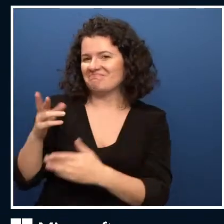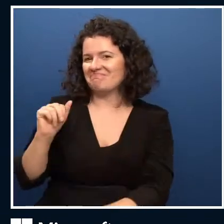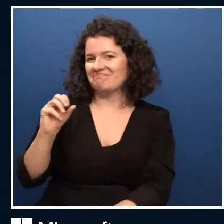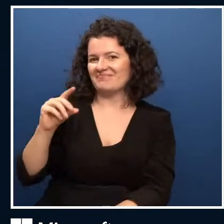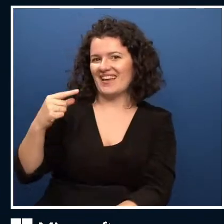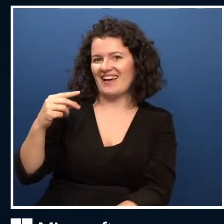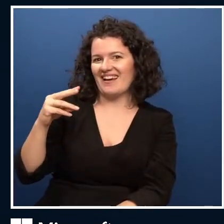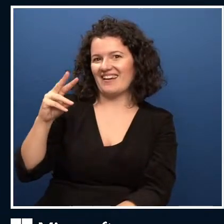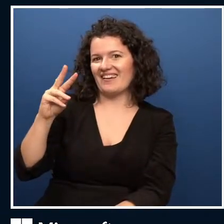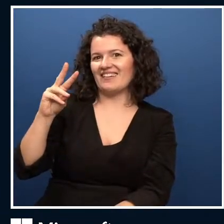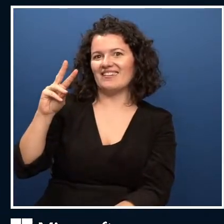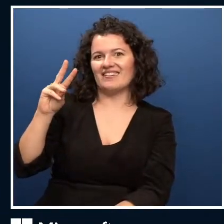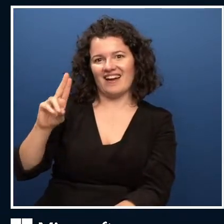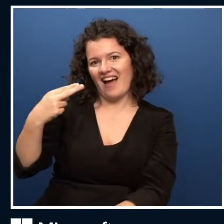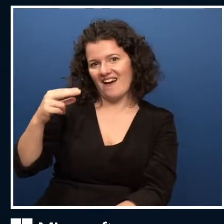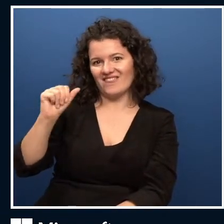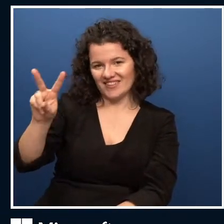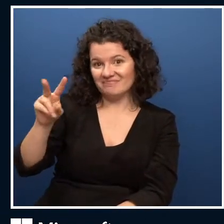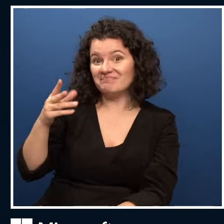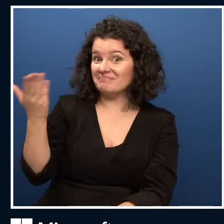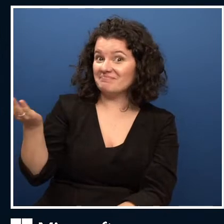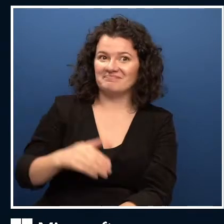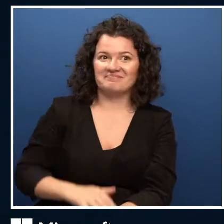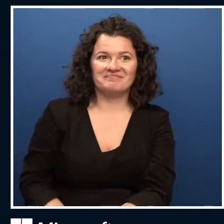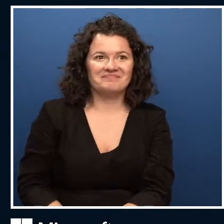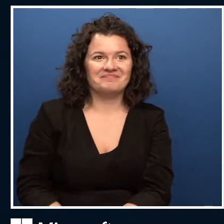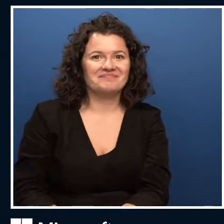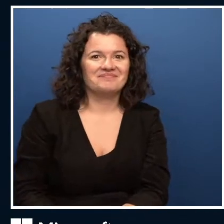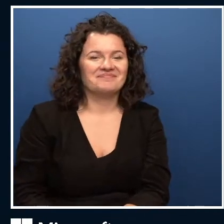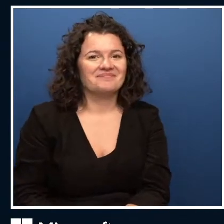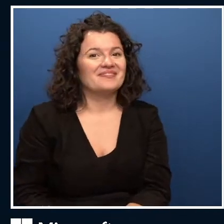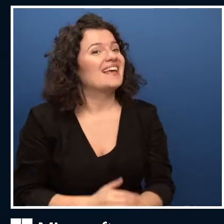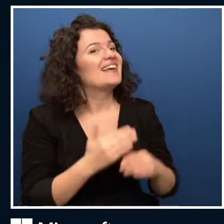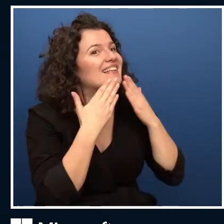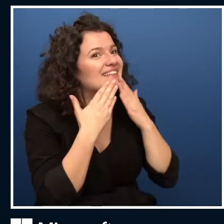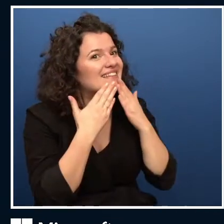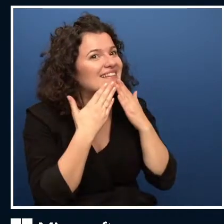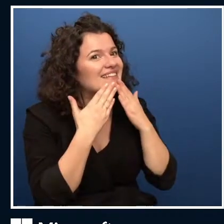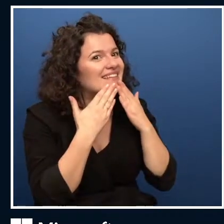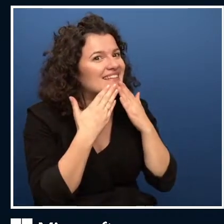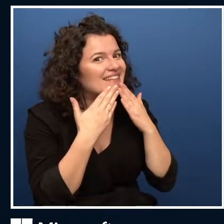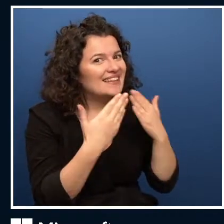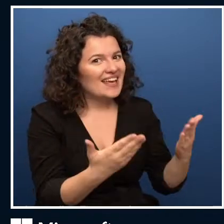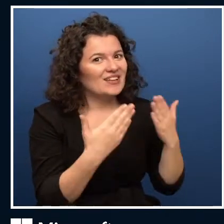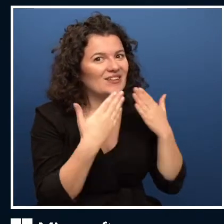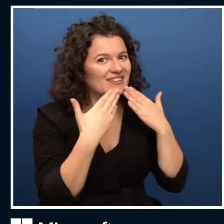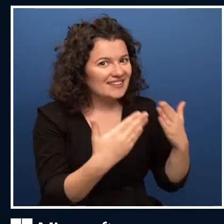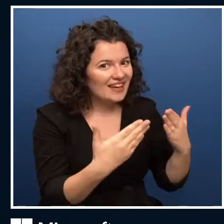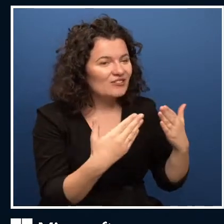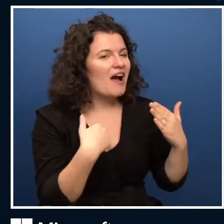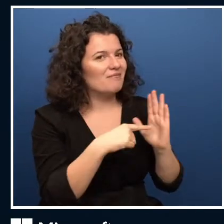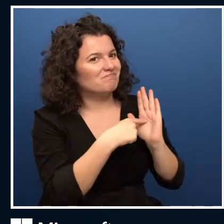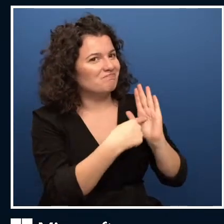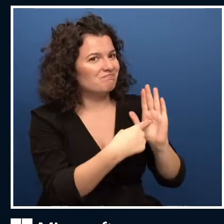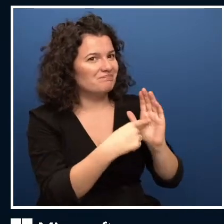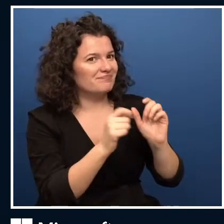presenting. Yeah, thank you, Dimitri, for the introduction. I'll try and share my screen.